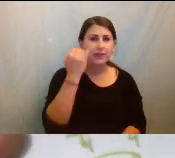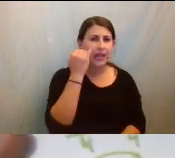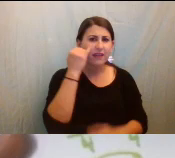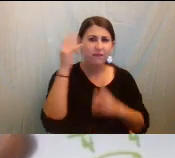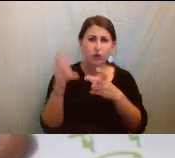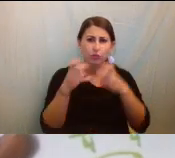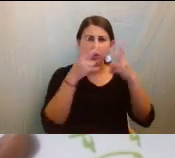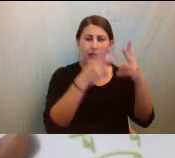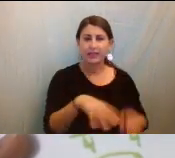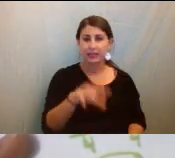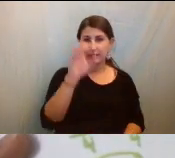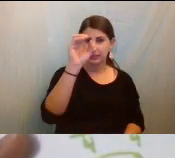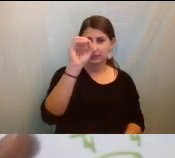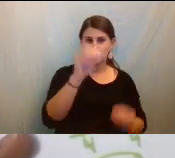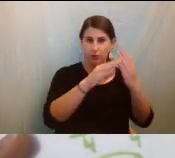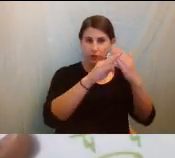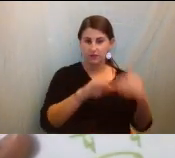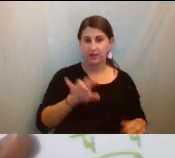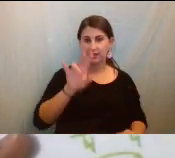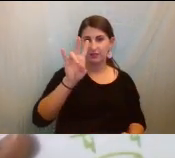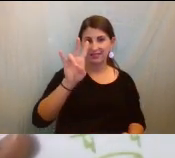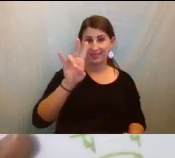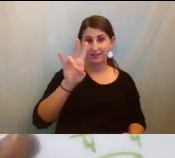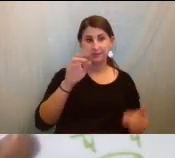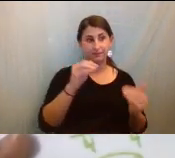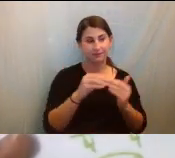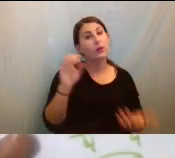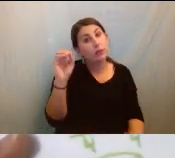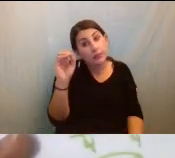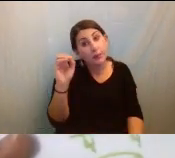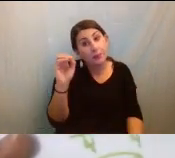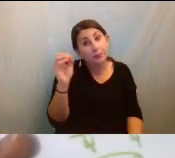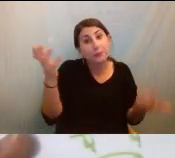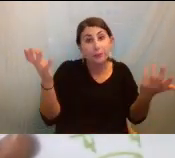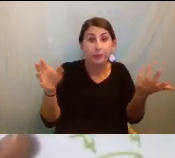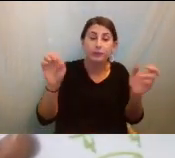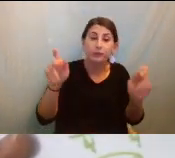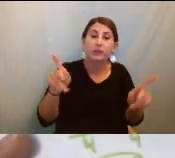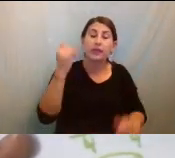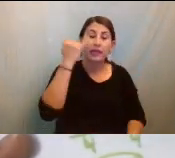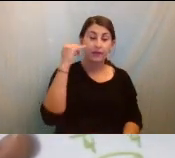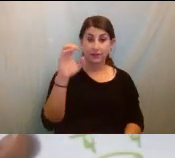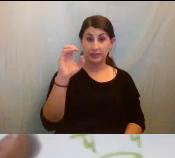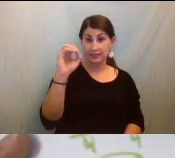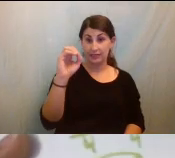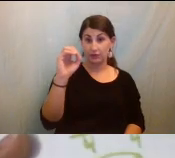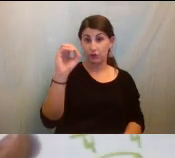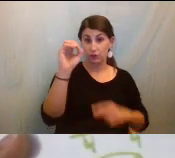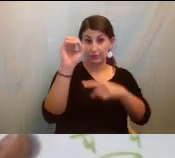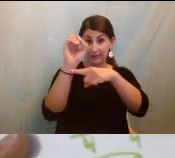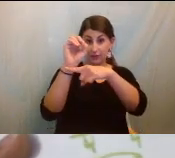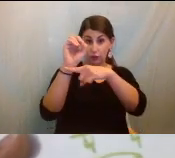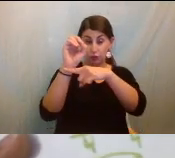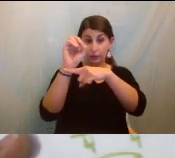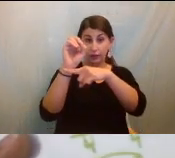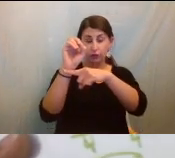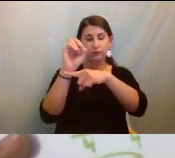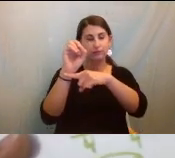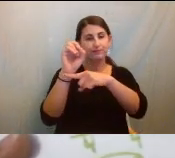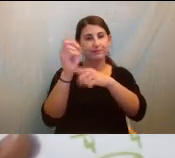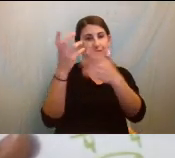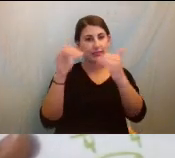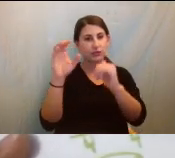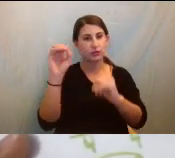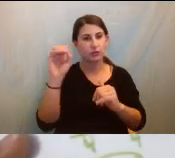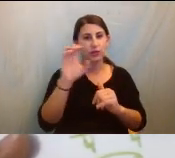There we go. And if you plug it in, 0 divided by 7, that's 0. Okay. If 0 is in the numerator, that's 0. And